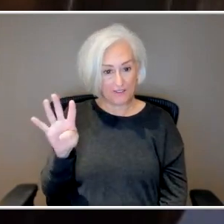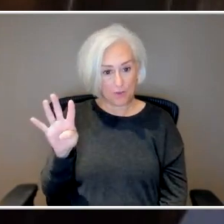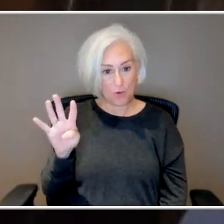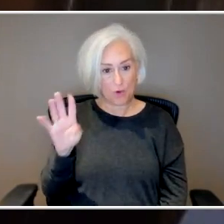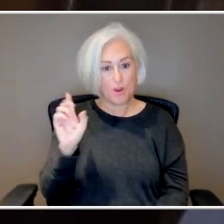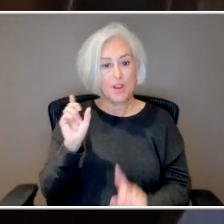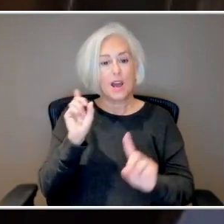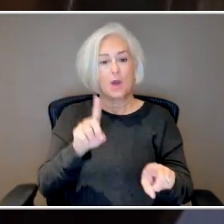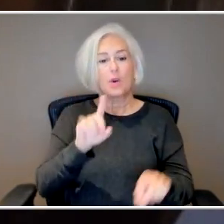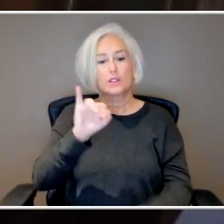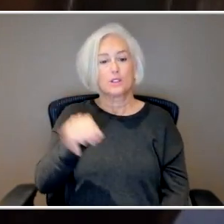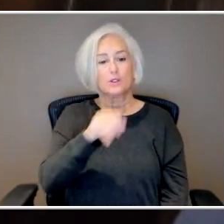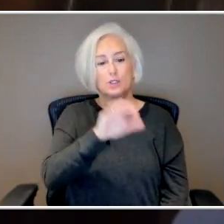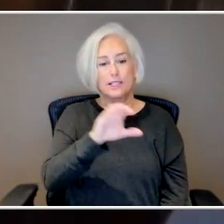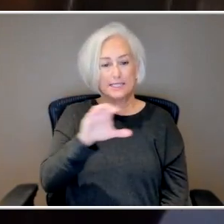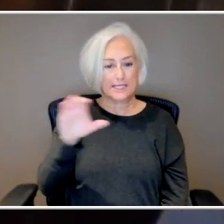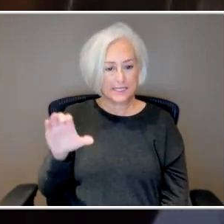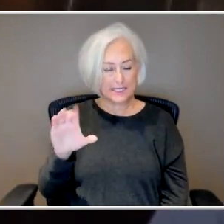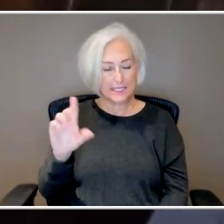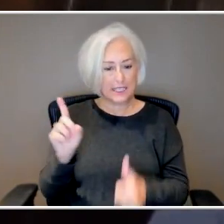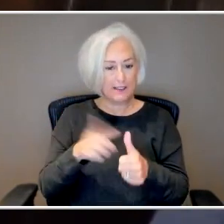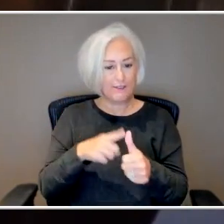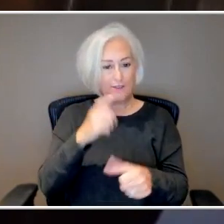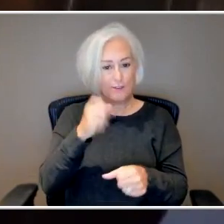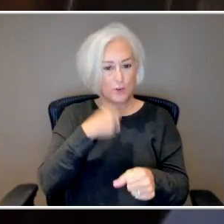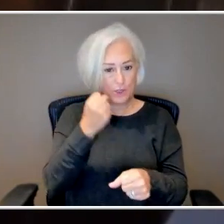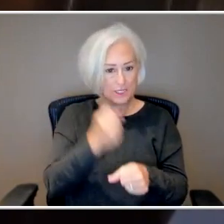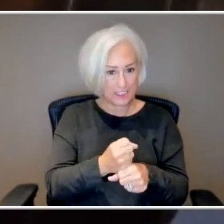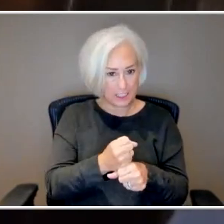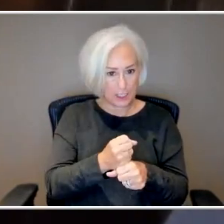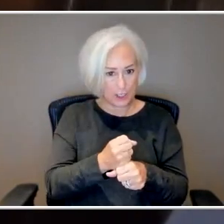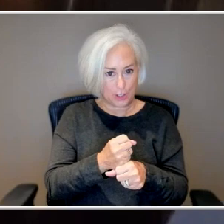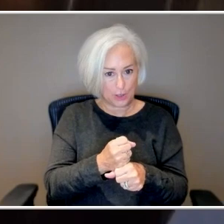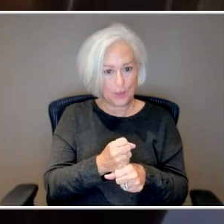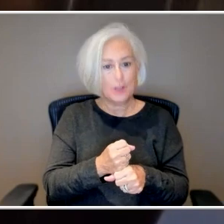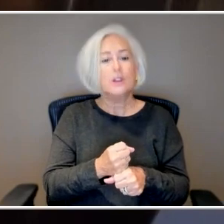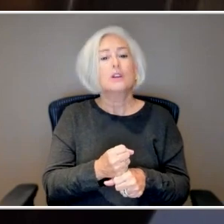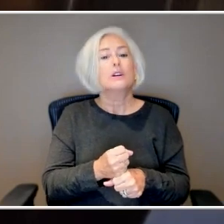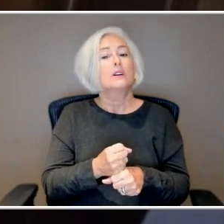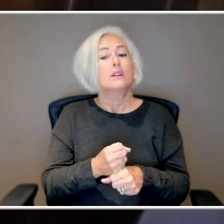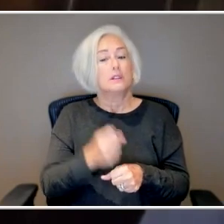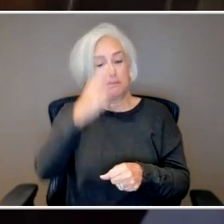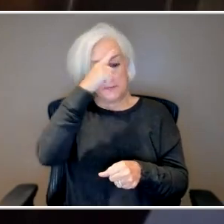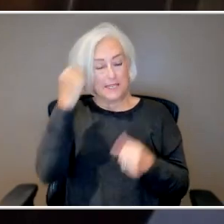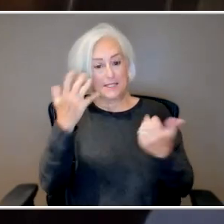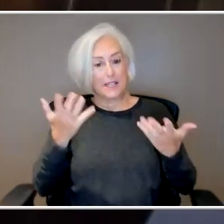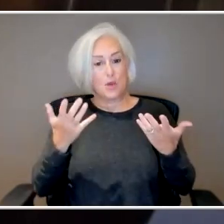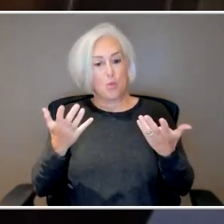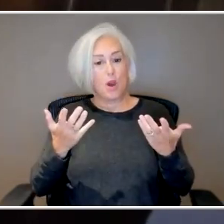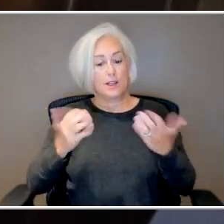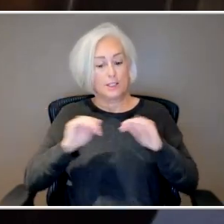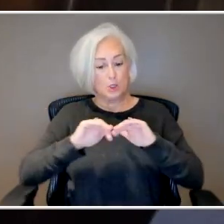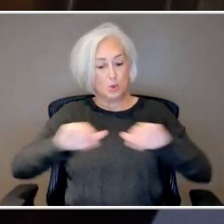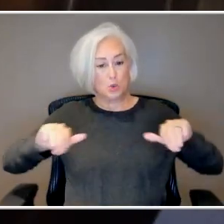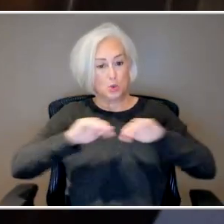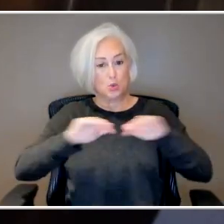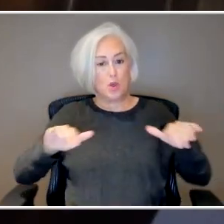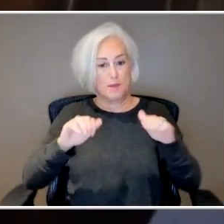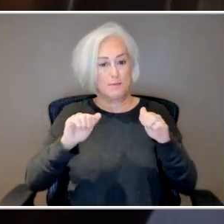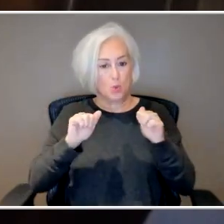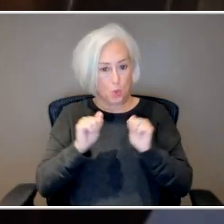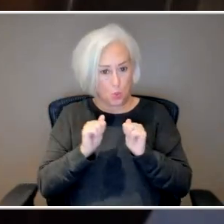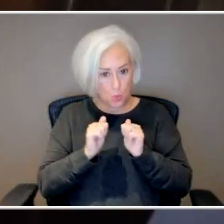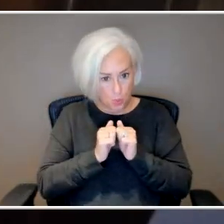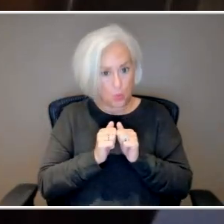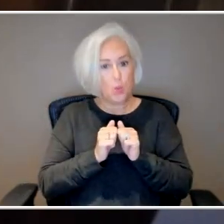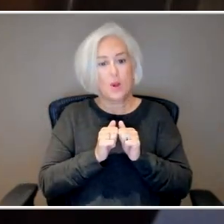County Junior College that first year so I could stay back and swim with my amateur athletic union, which